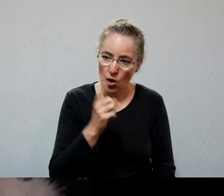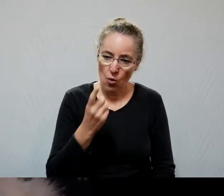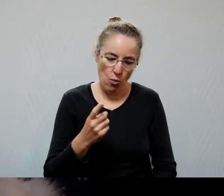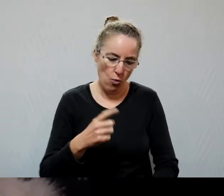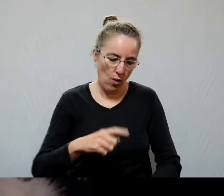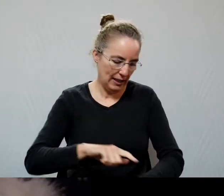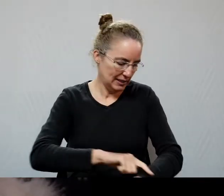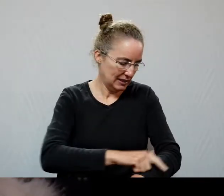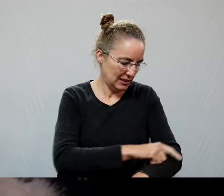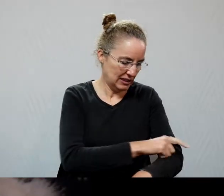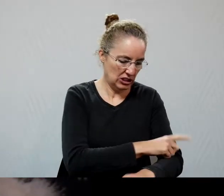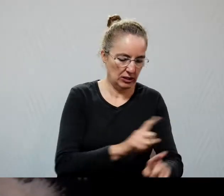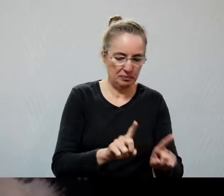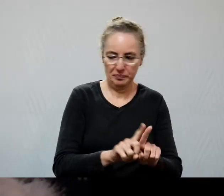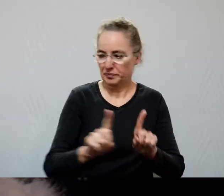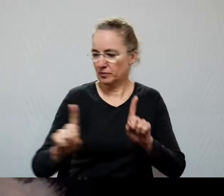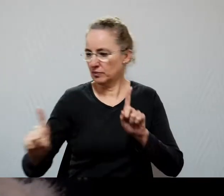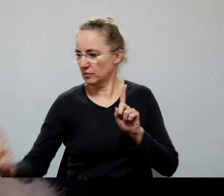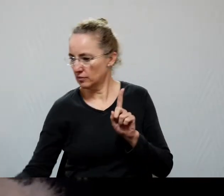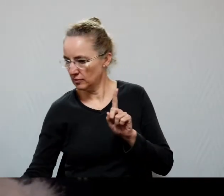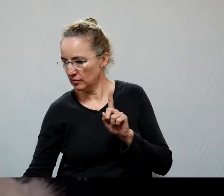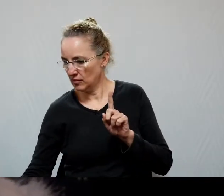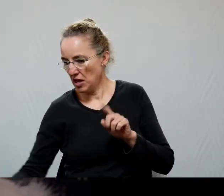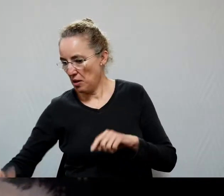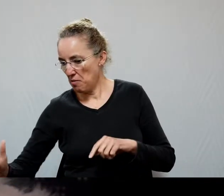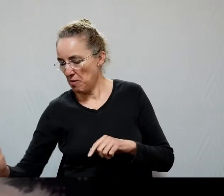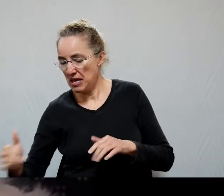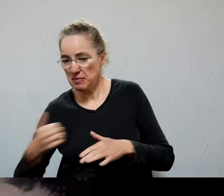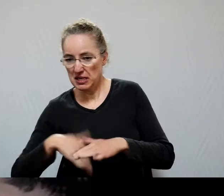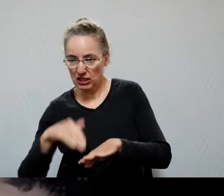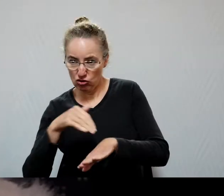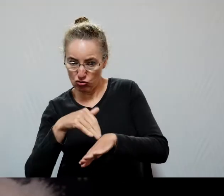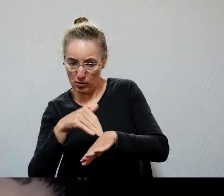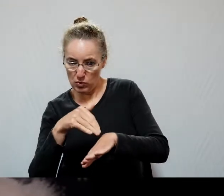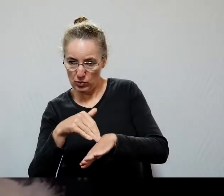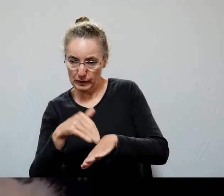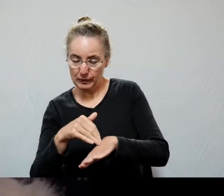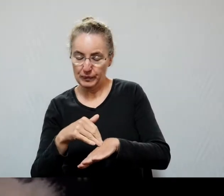wandered off and might be in trouble.